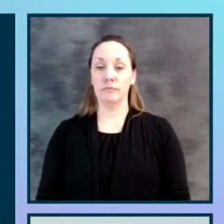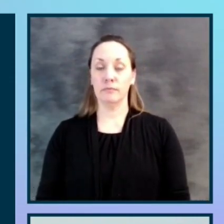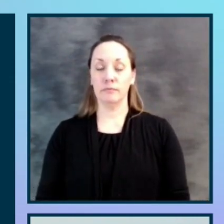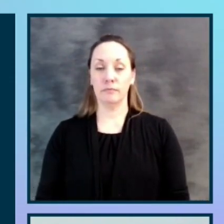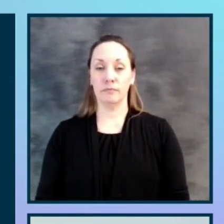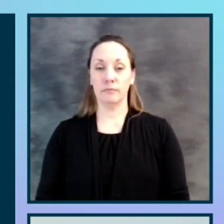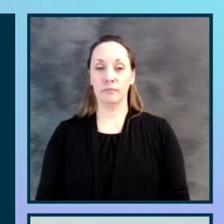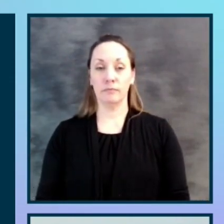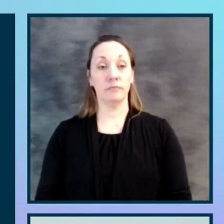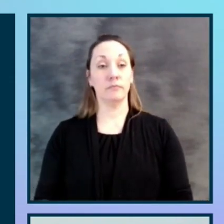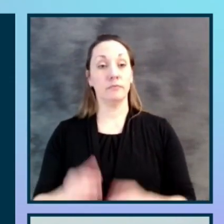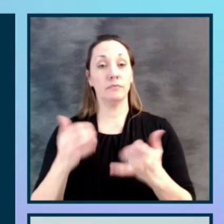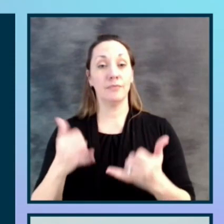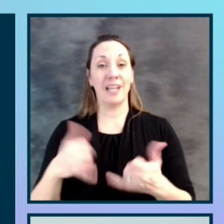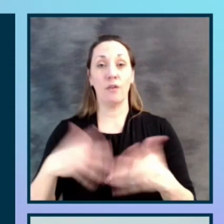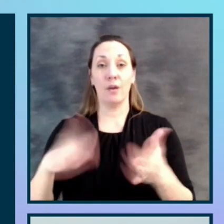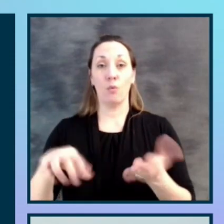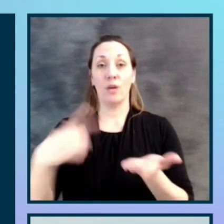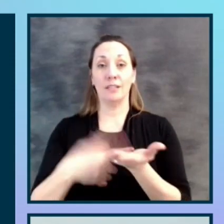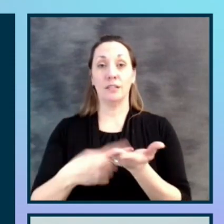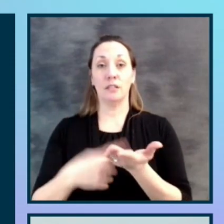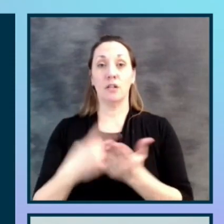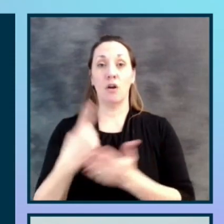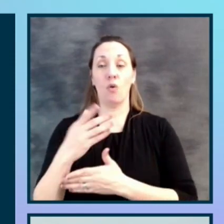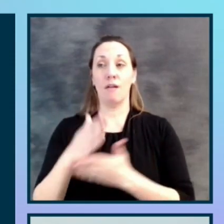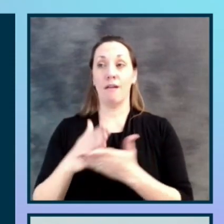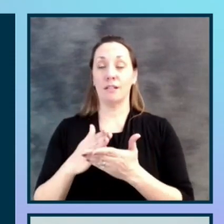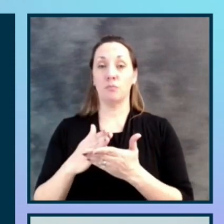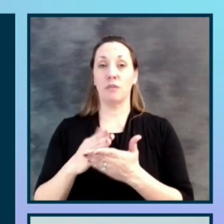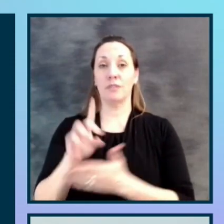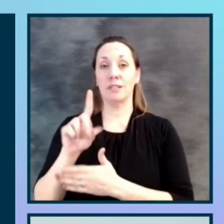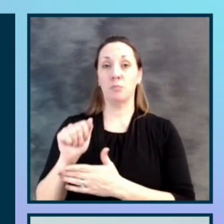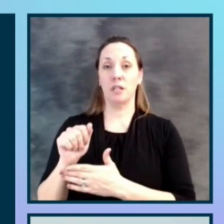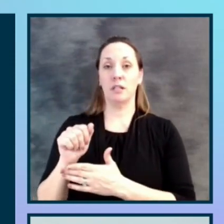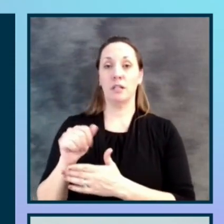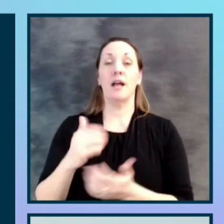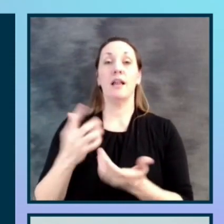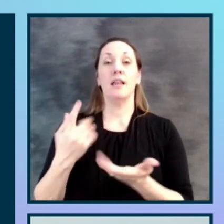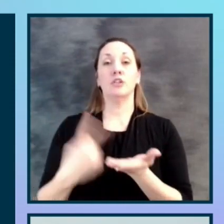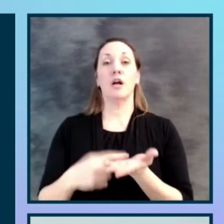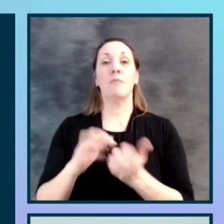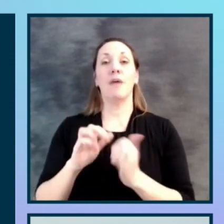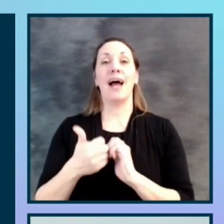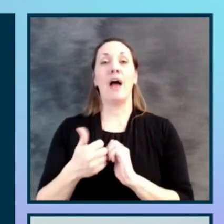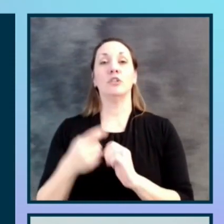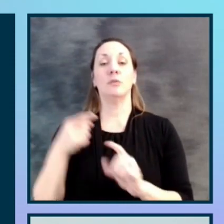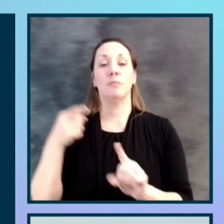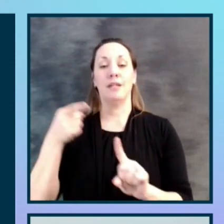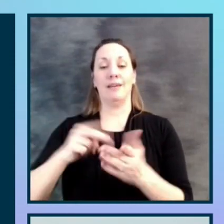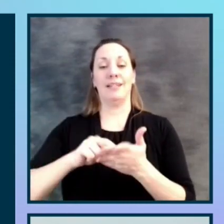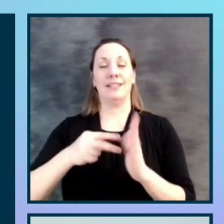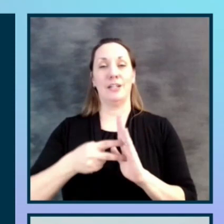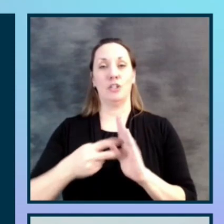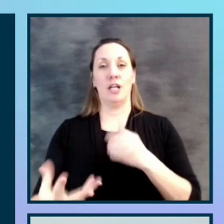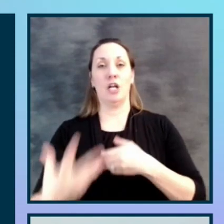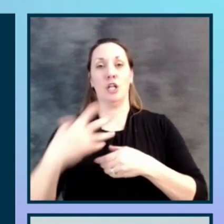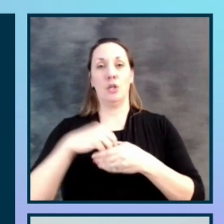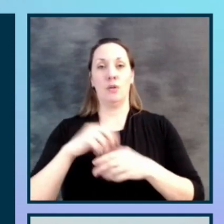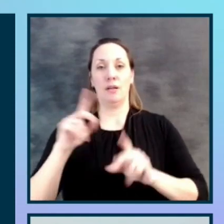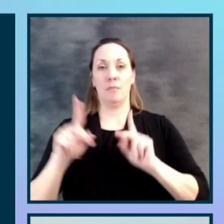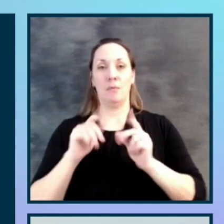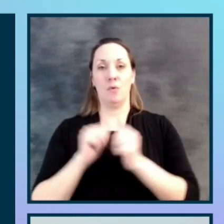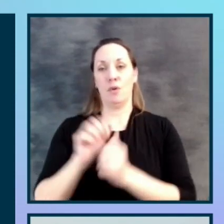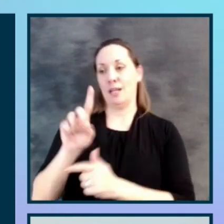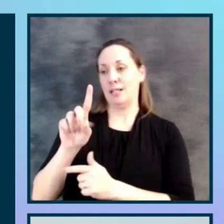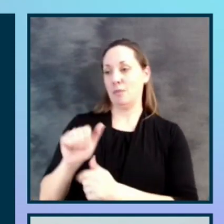So now that we've discussed one aspect of the disability culture, let's talk about how to be intentional in including people with disabilities in your